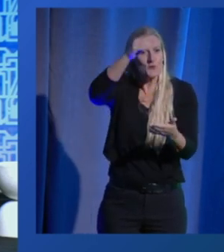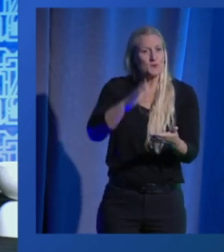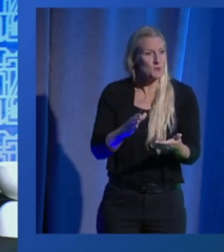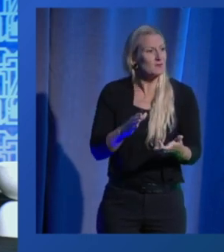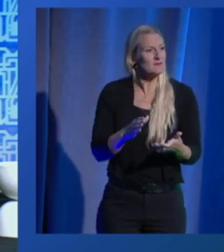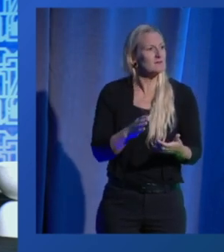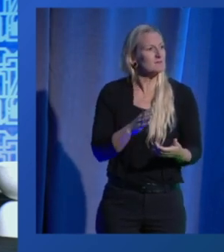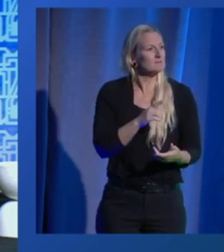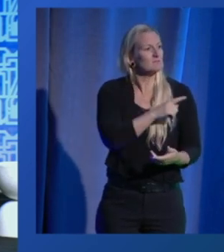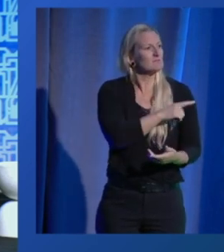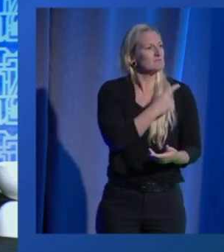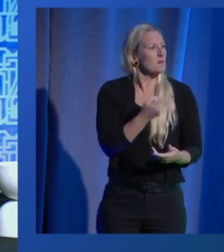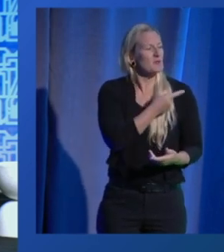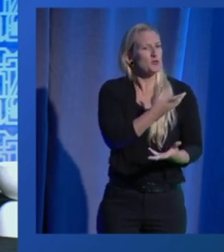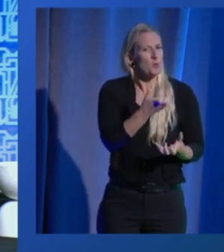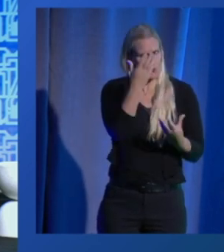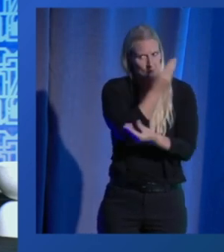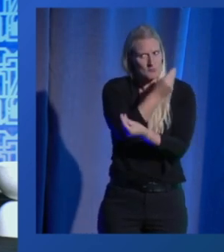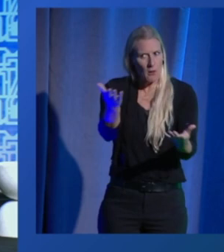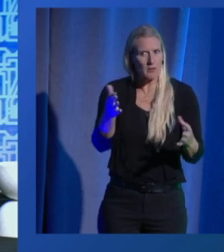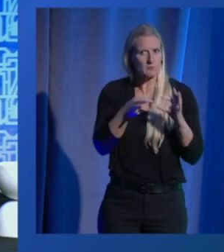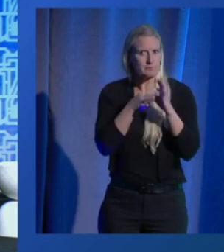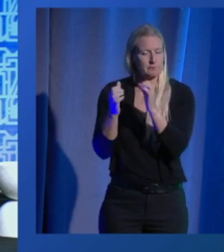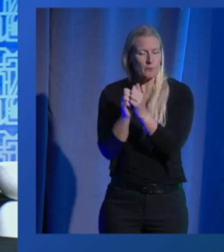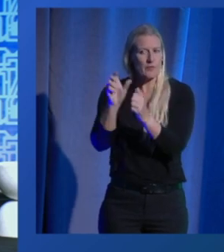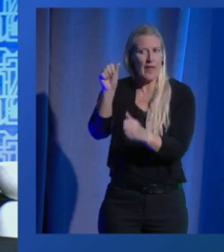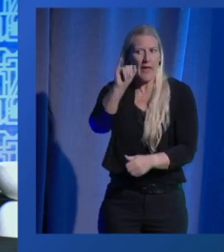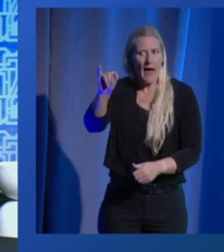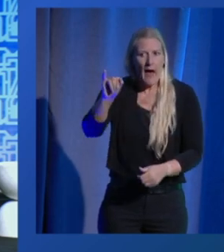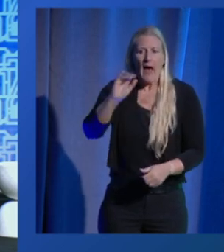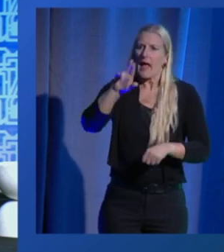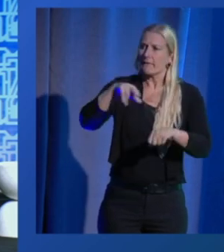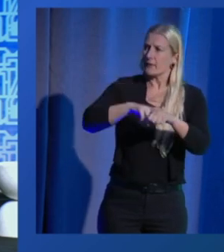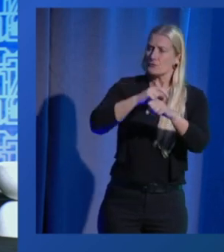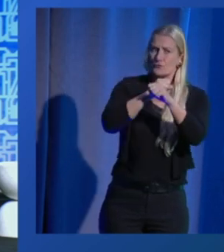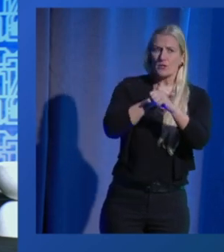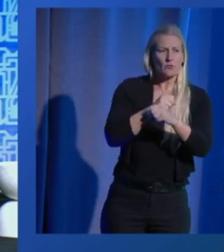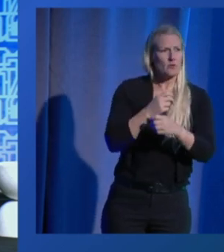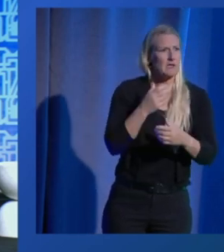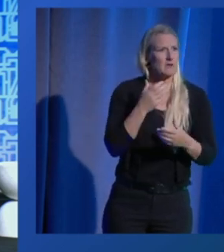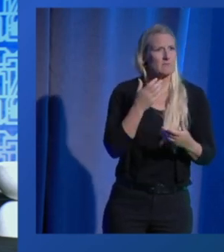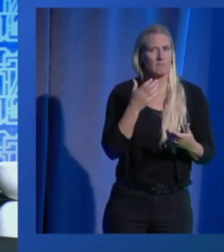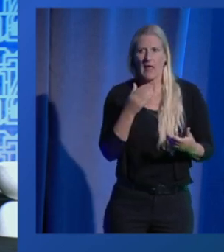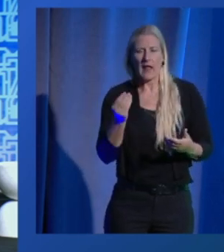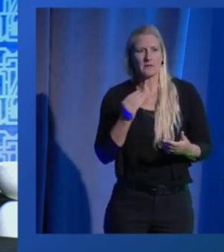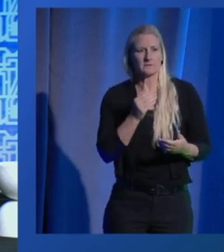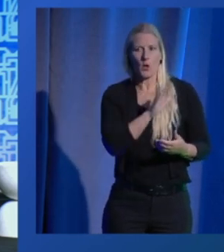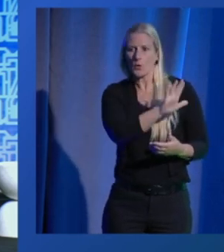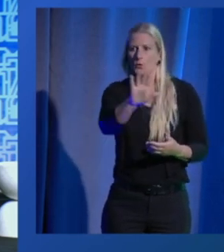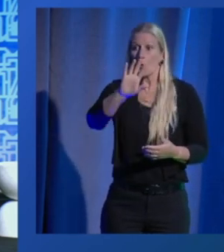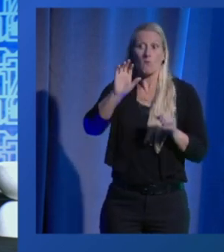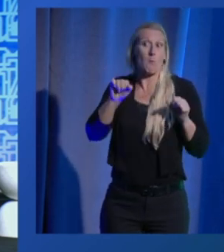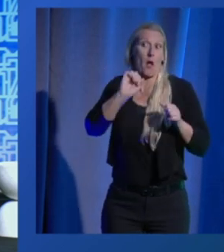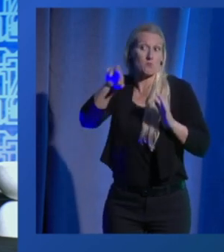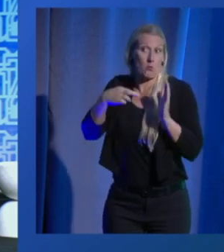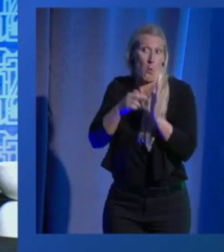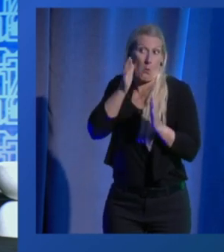today with a concern about Ai and U National Security and what their role could